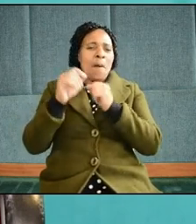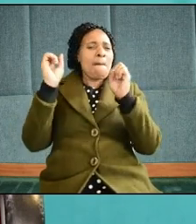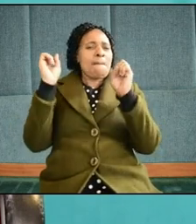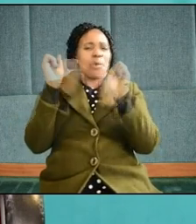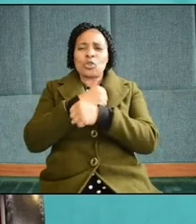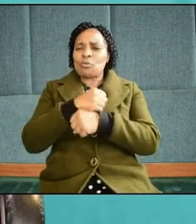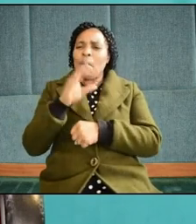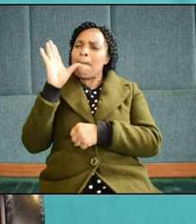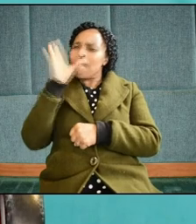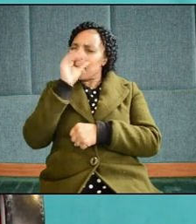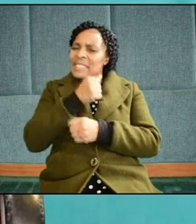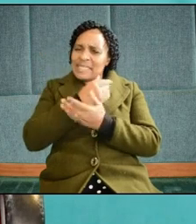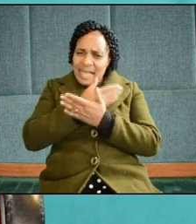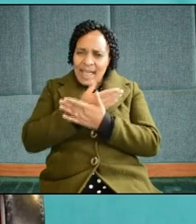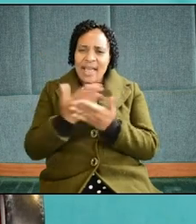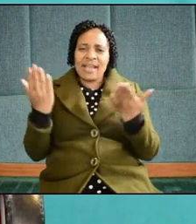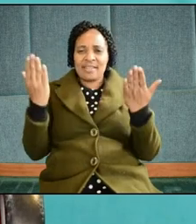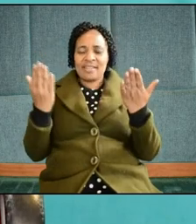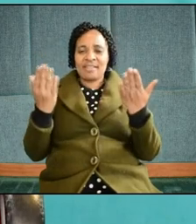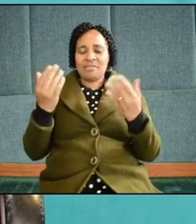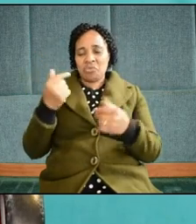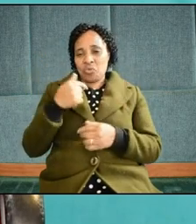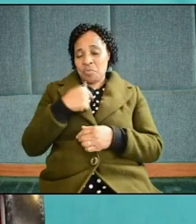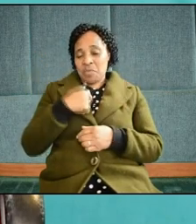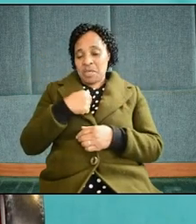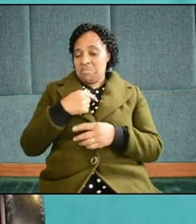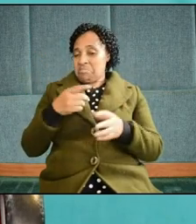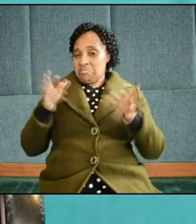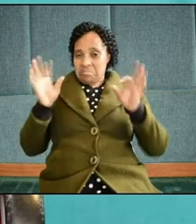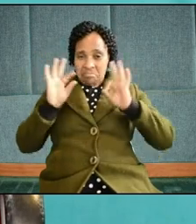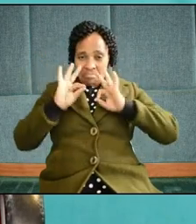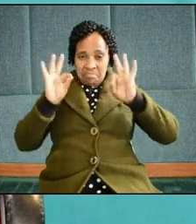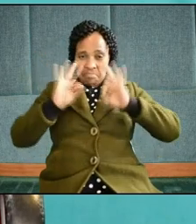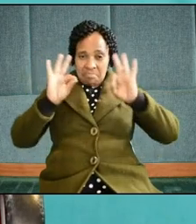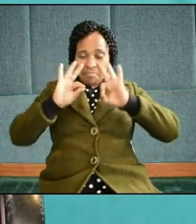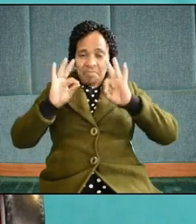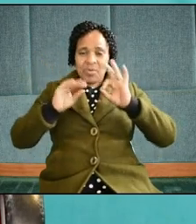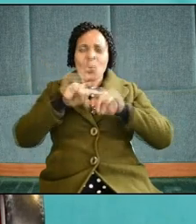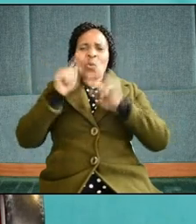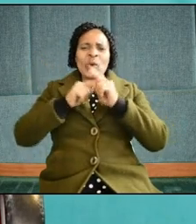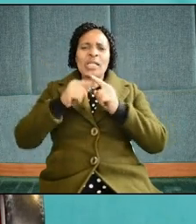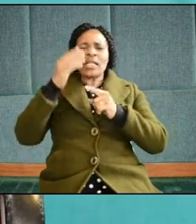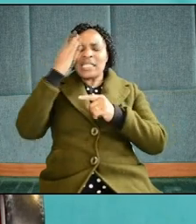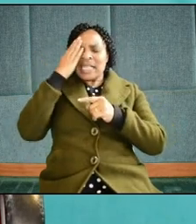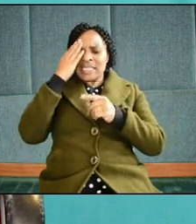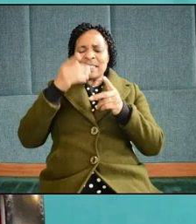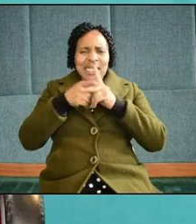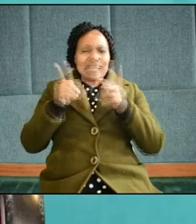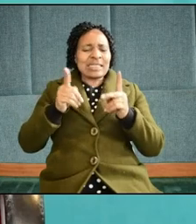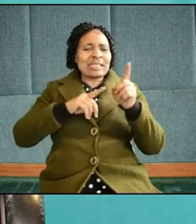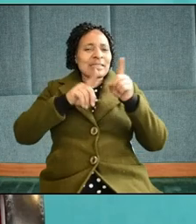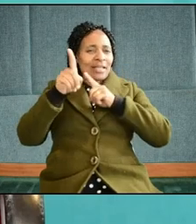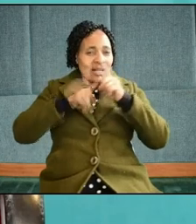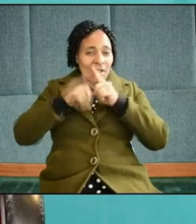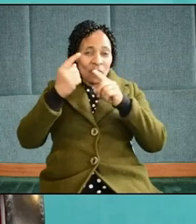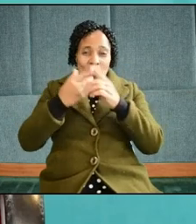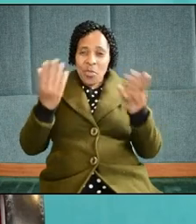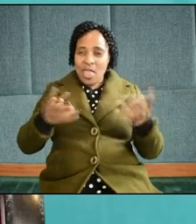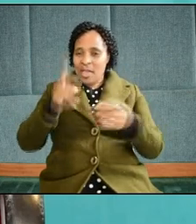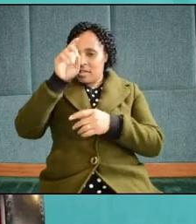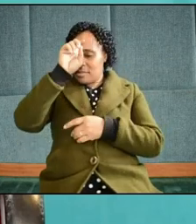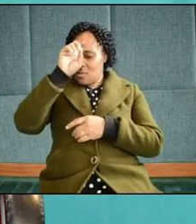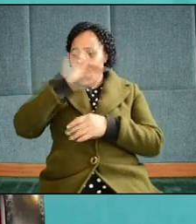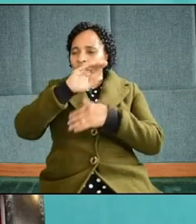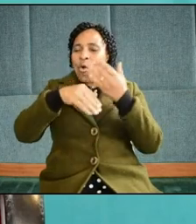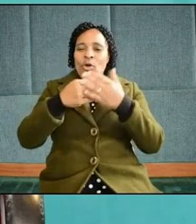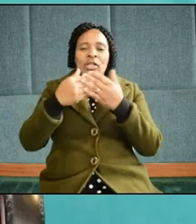lacked anything." To me, it is a mystery that when the Israelites were starting their journey from Egypt, all they